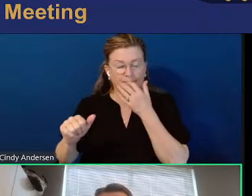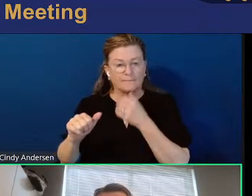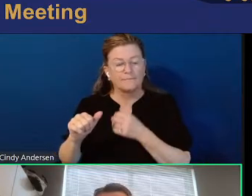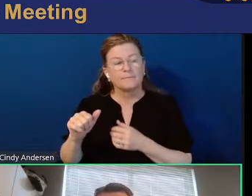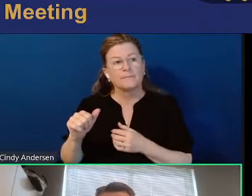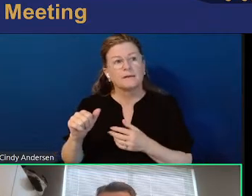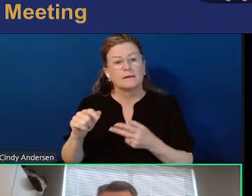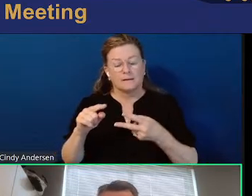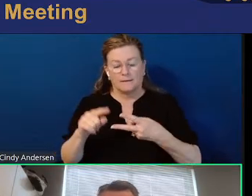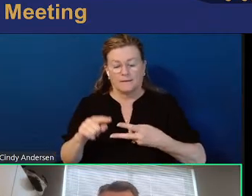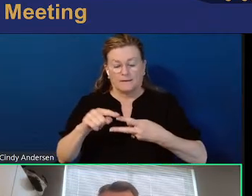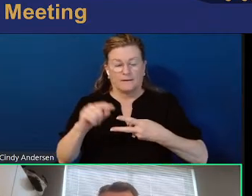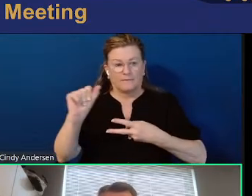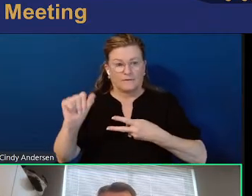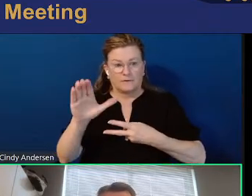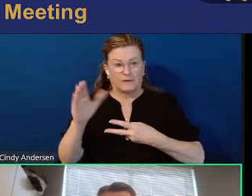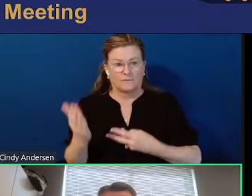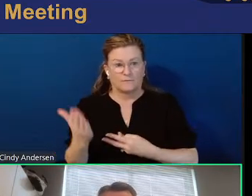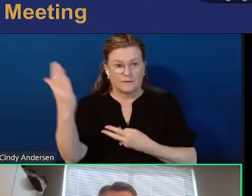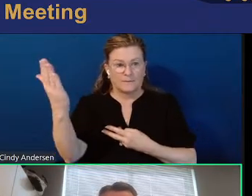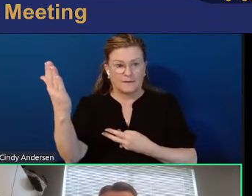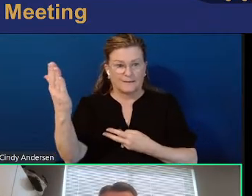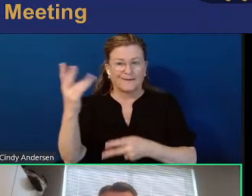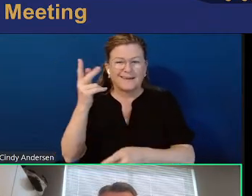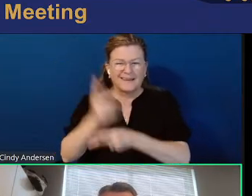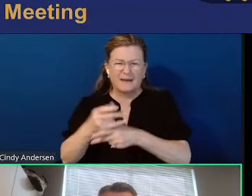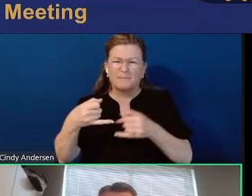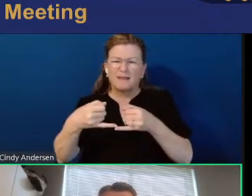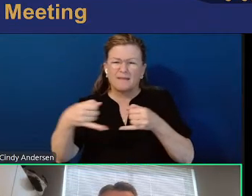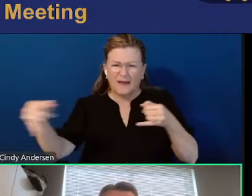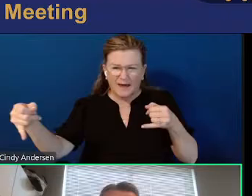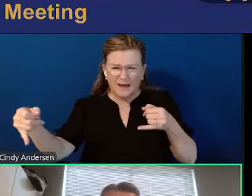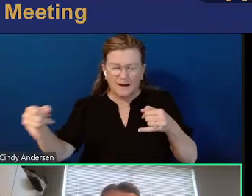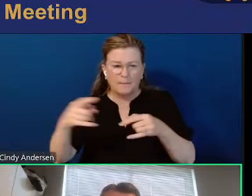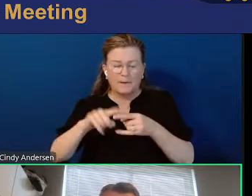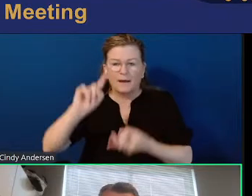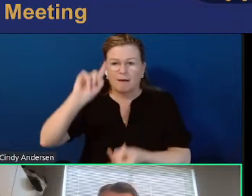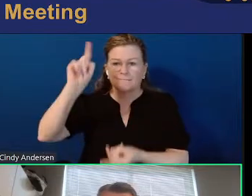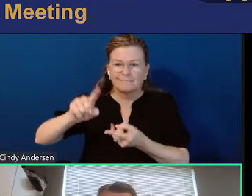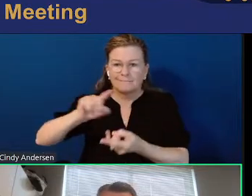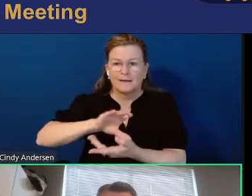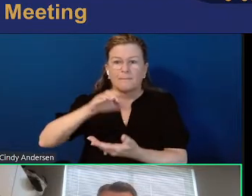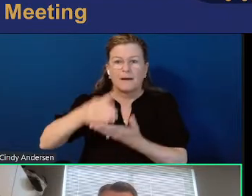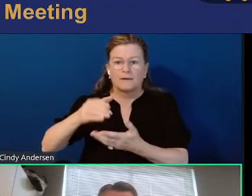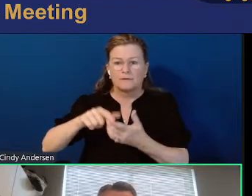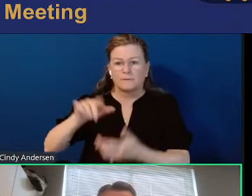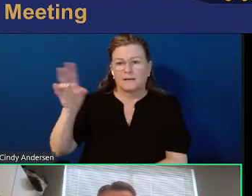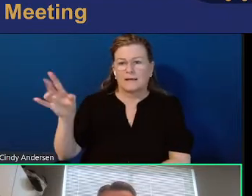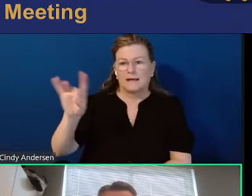The advisory council recommendation kept that line item in there, but reduced that amount to